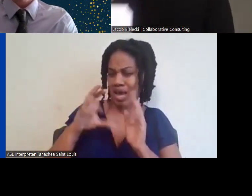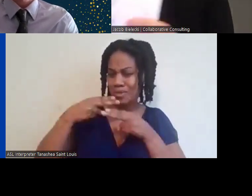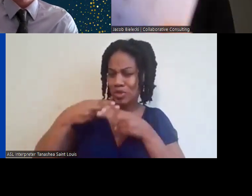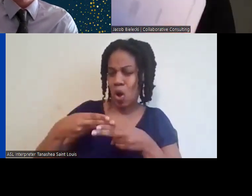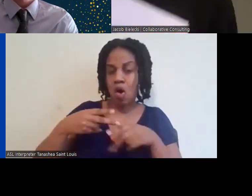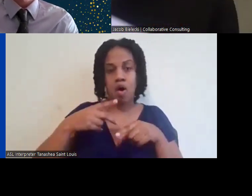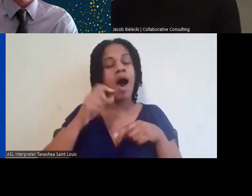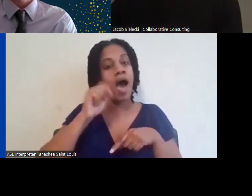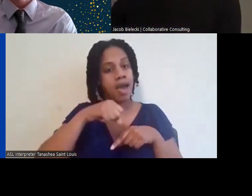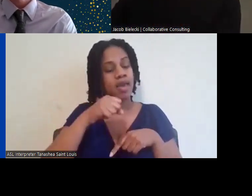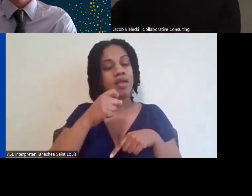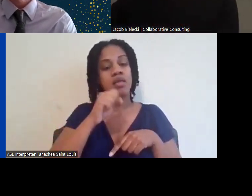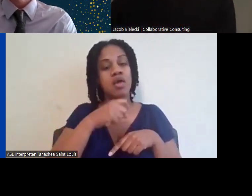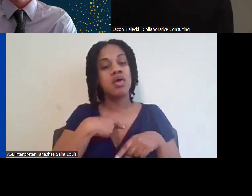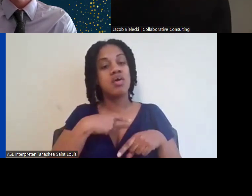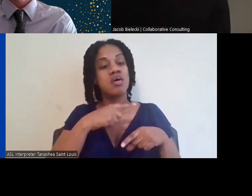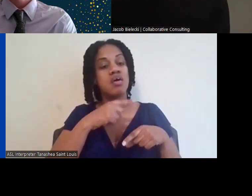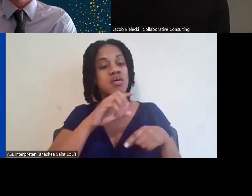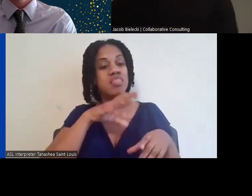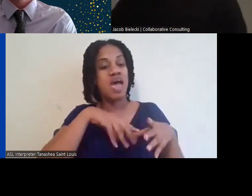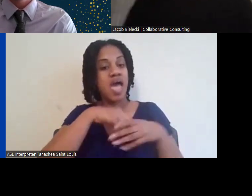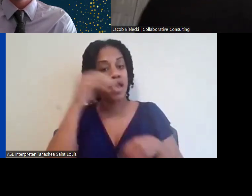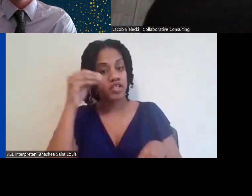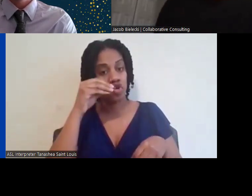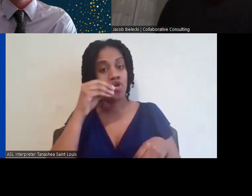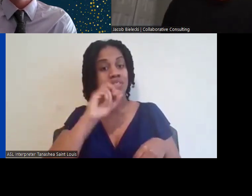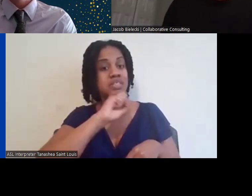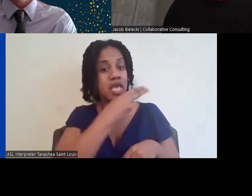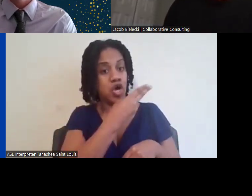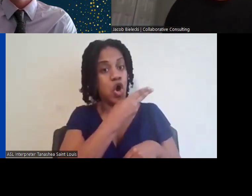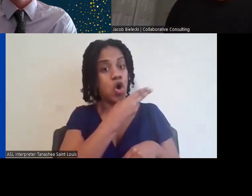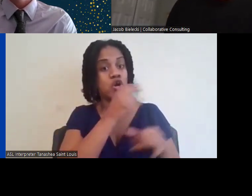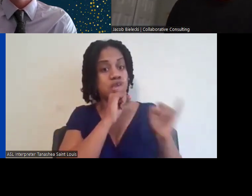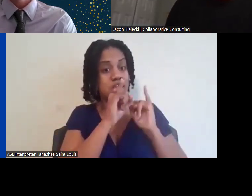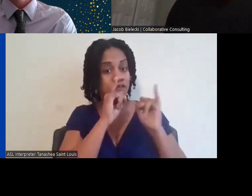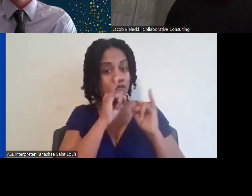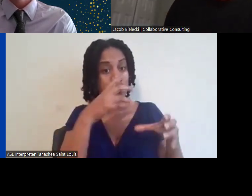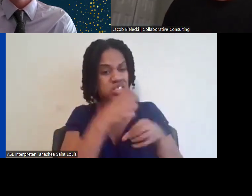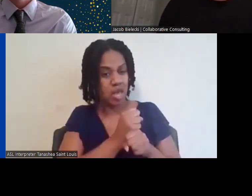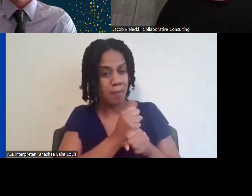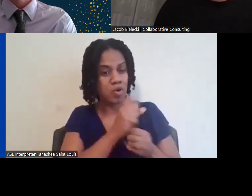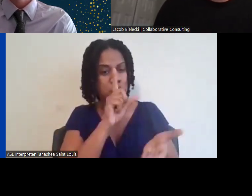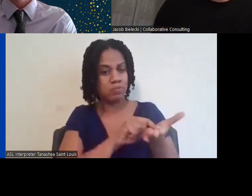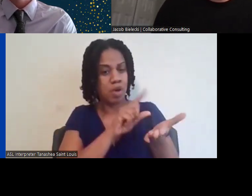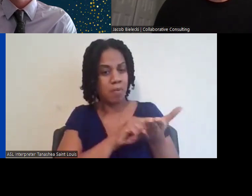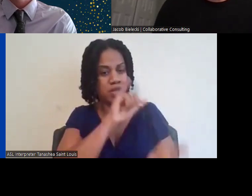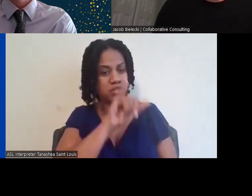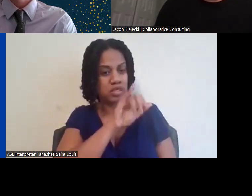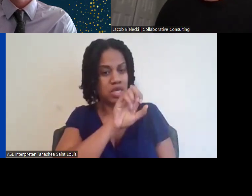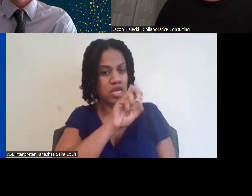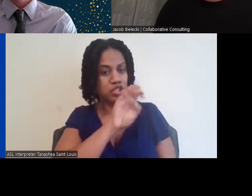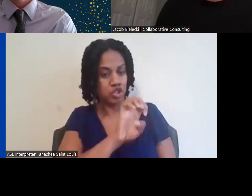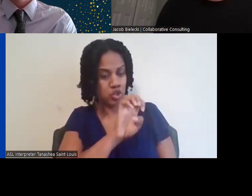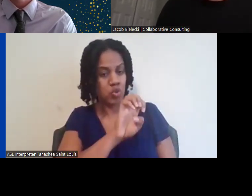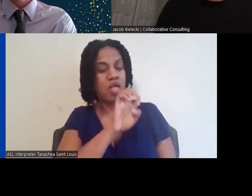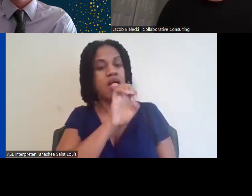can, yeah. So it's the External Stakeholder Interview Summary. It was published in June. Okay. That document